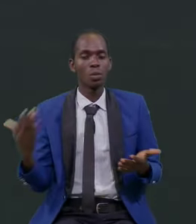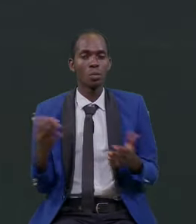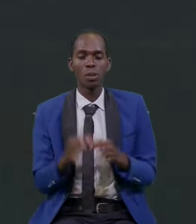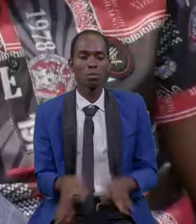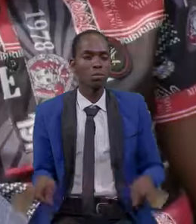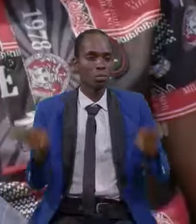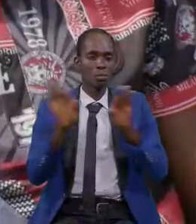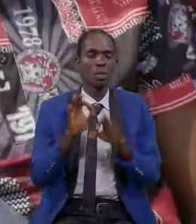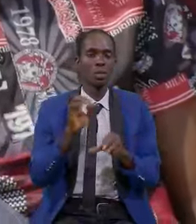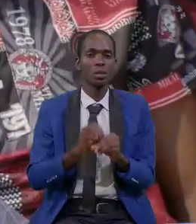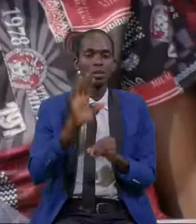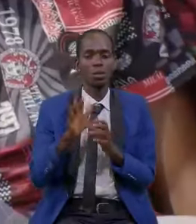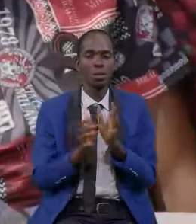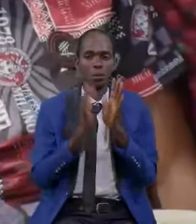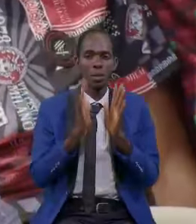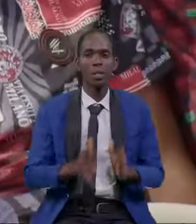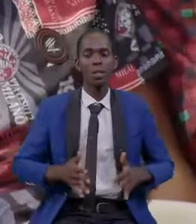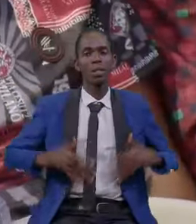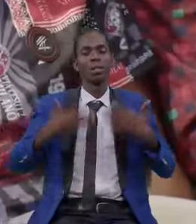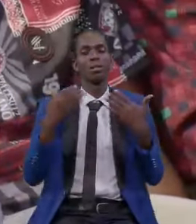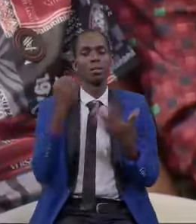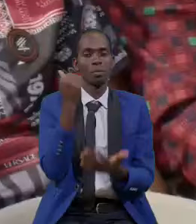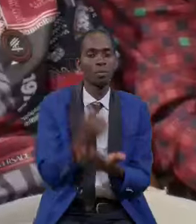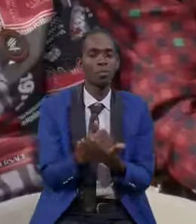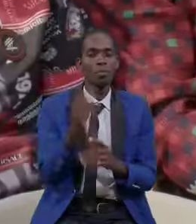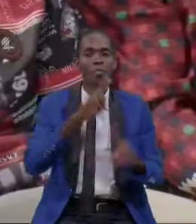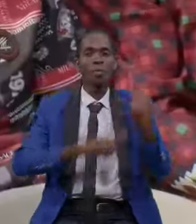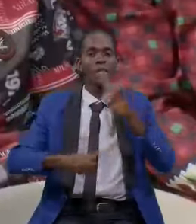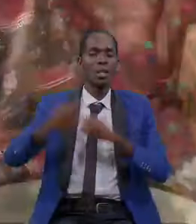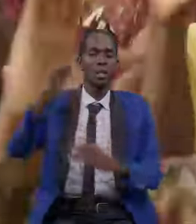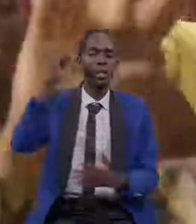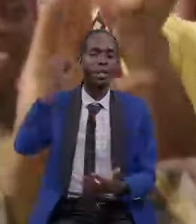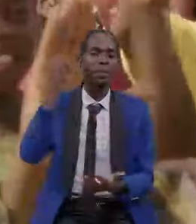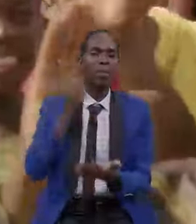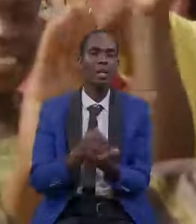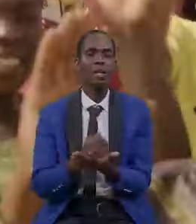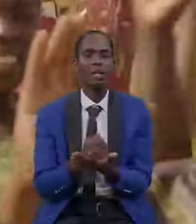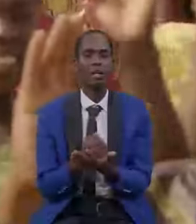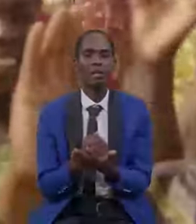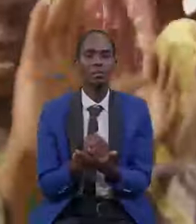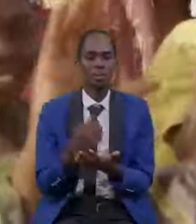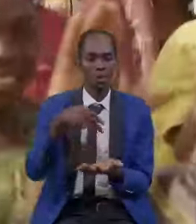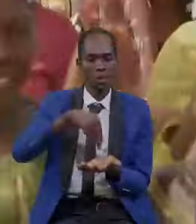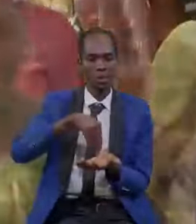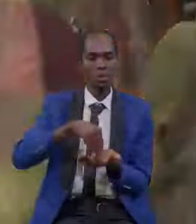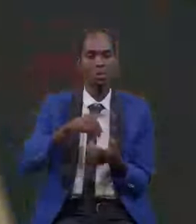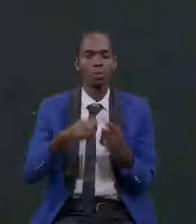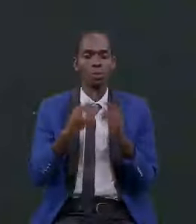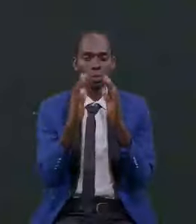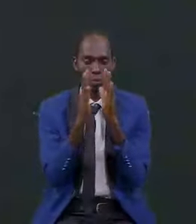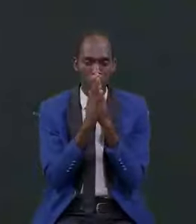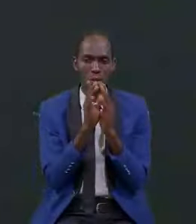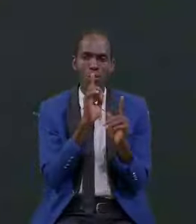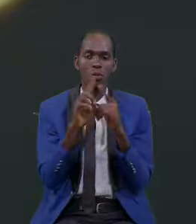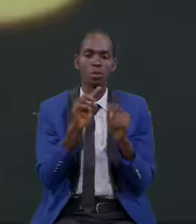your Christian life. And everybody said, amen. Amen. Let's rise up now and talk to the Lord